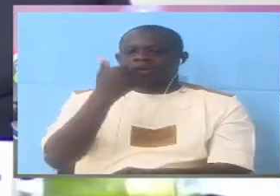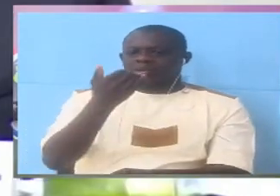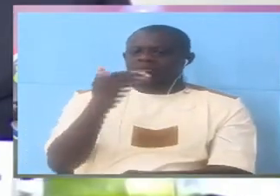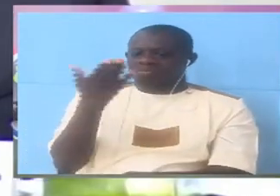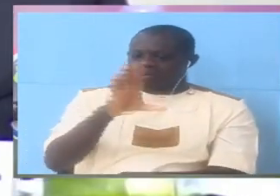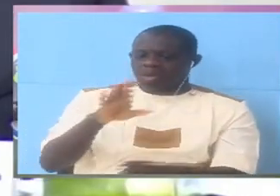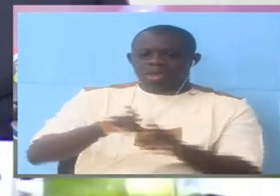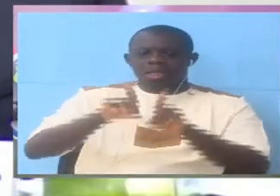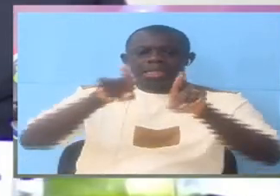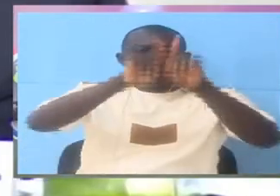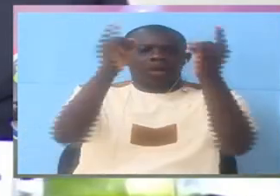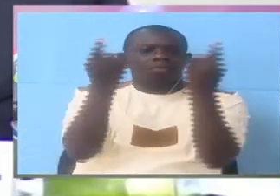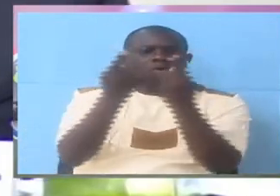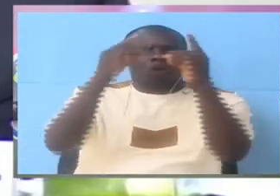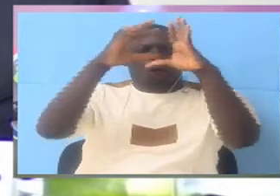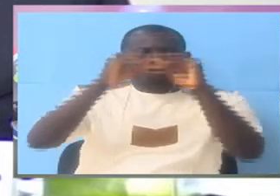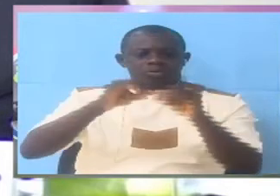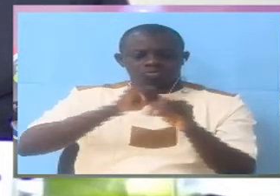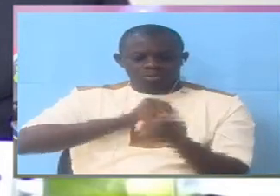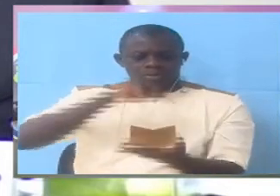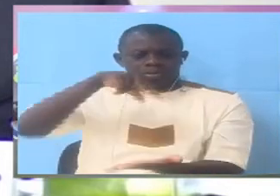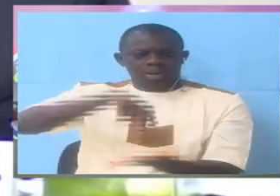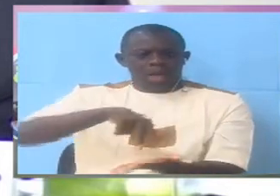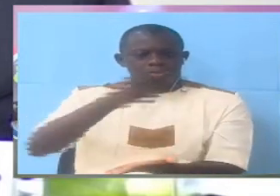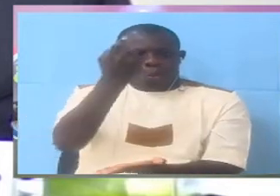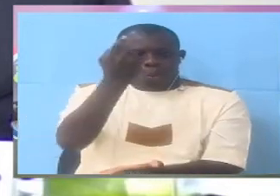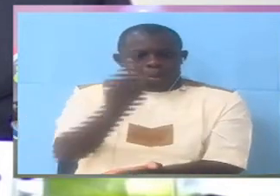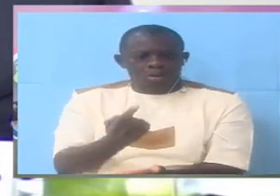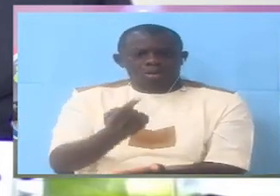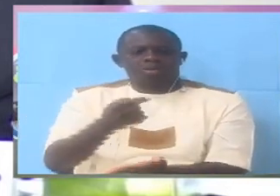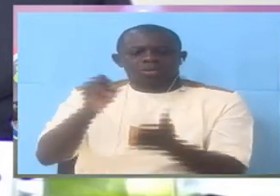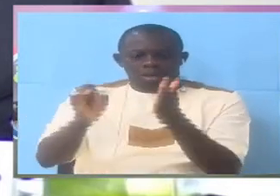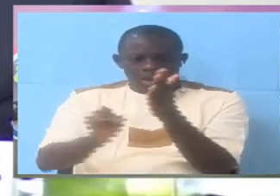departments standalone investigating units? When it